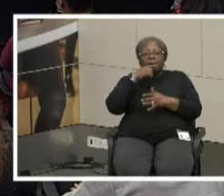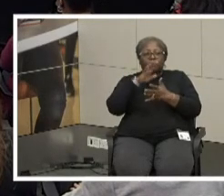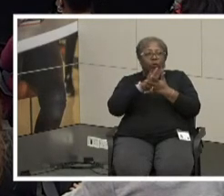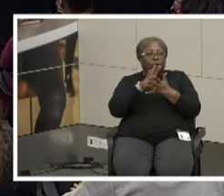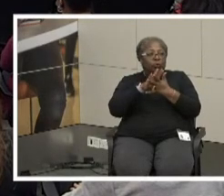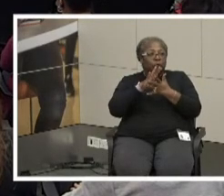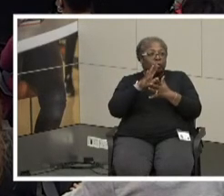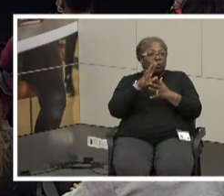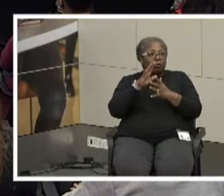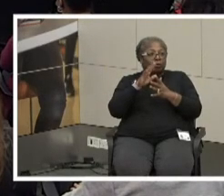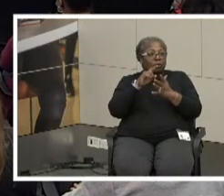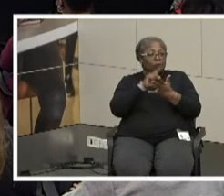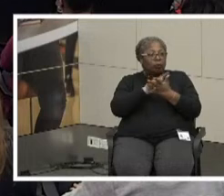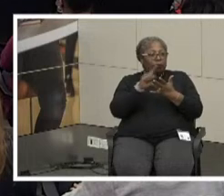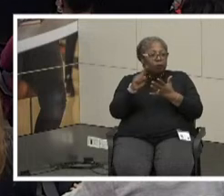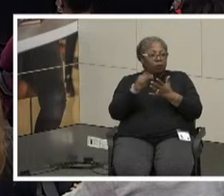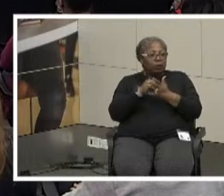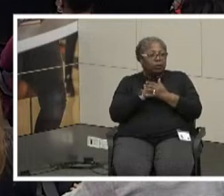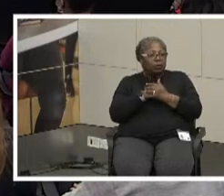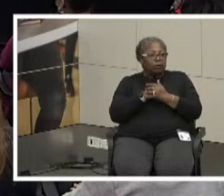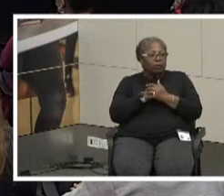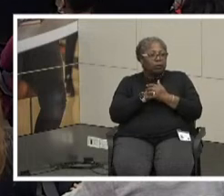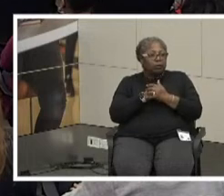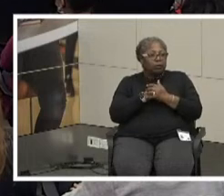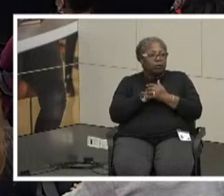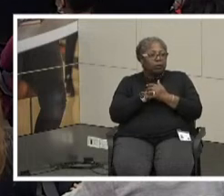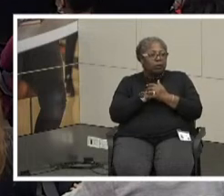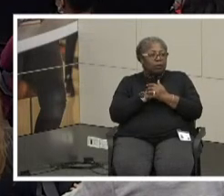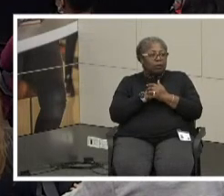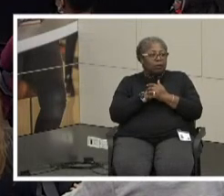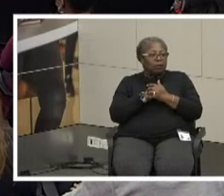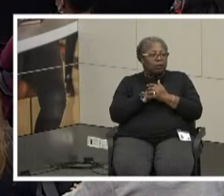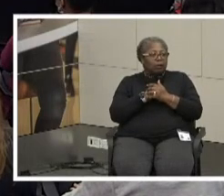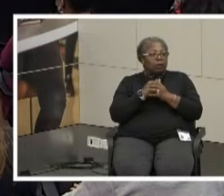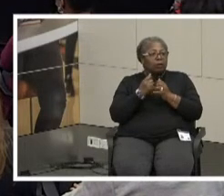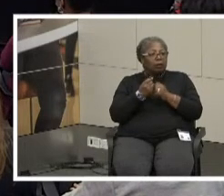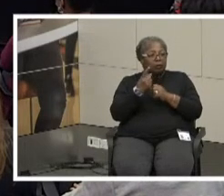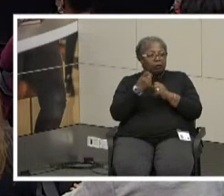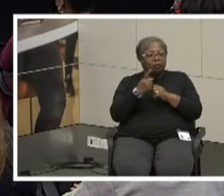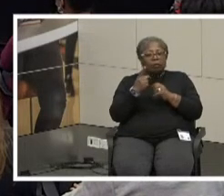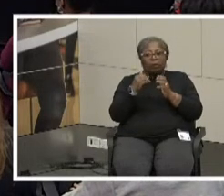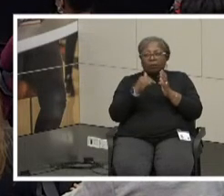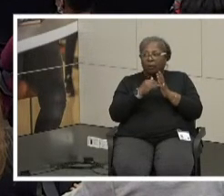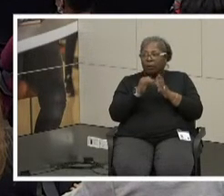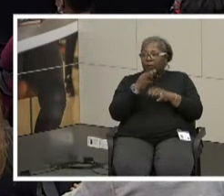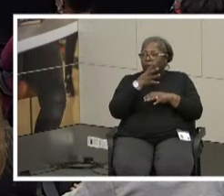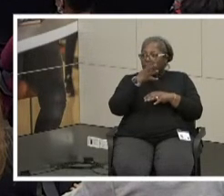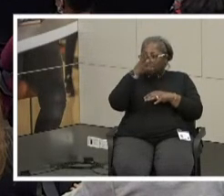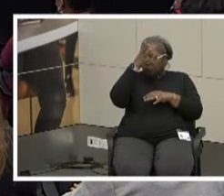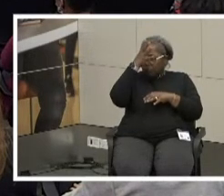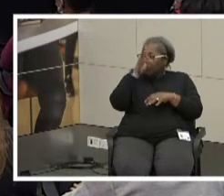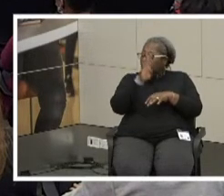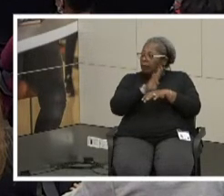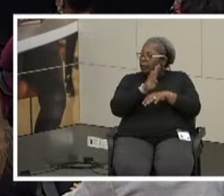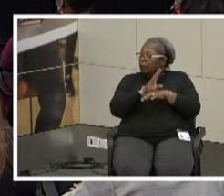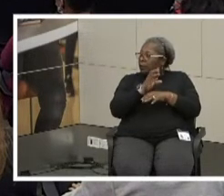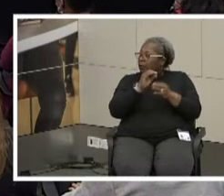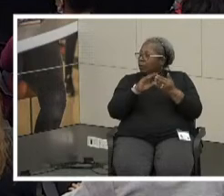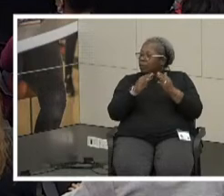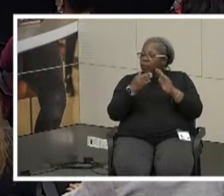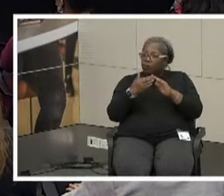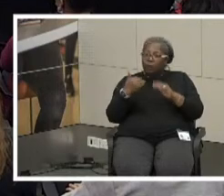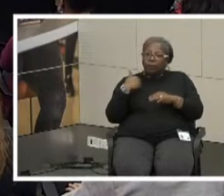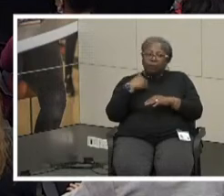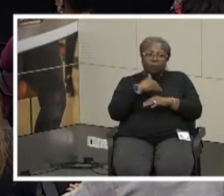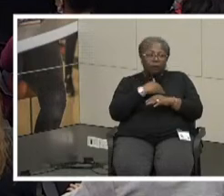week Miss Cruz Arnold whereas every year thousands of parents businesses and community members